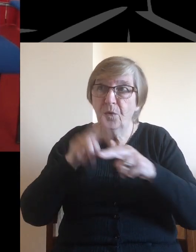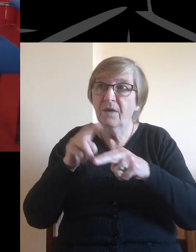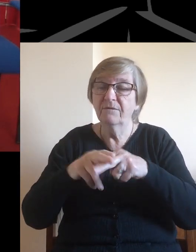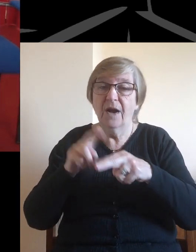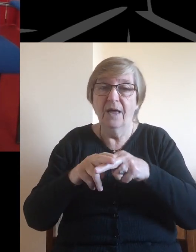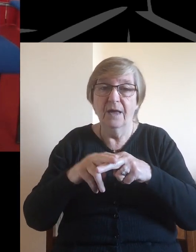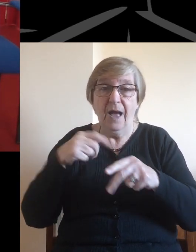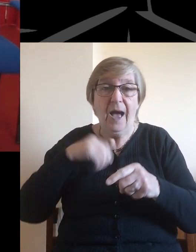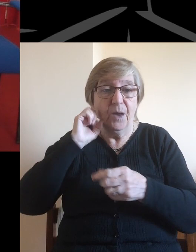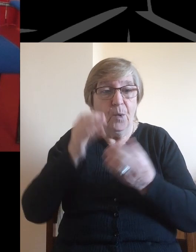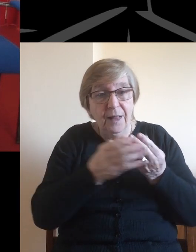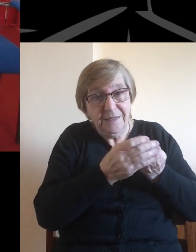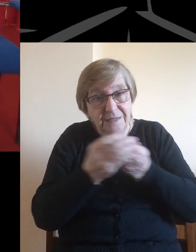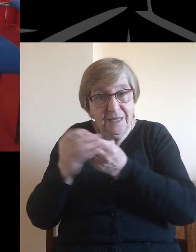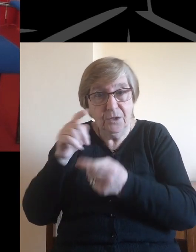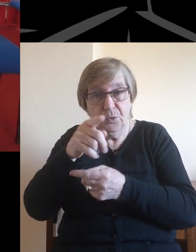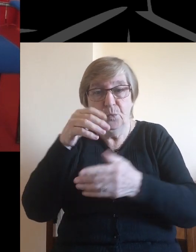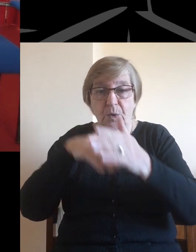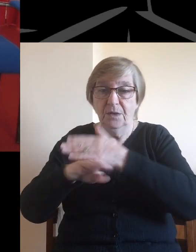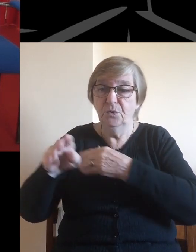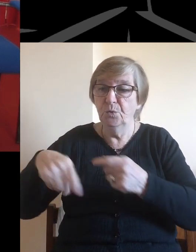you into eternal life.